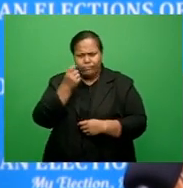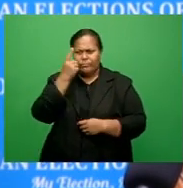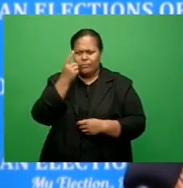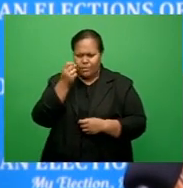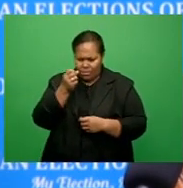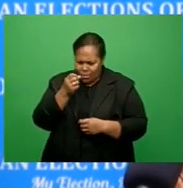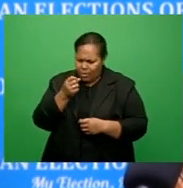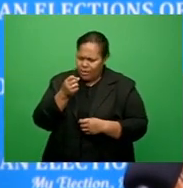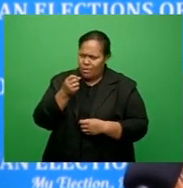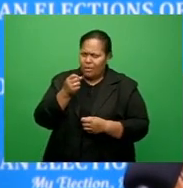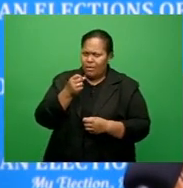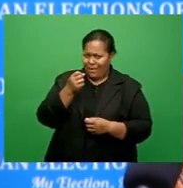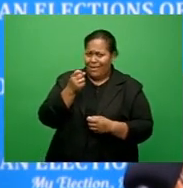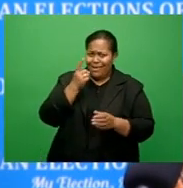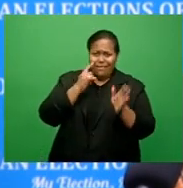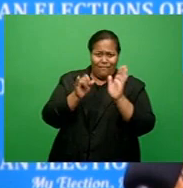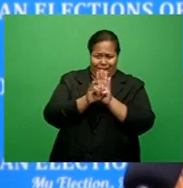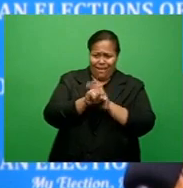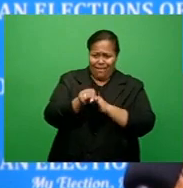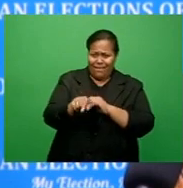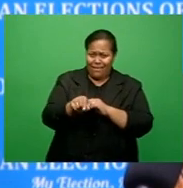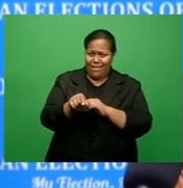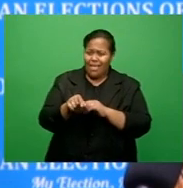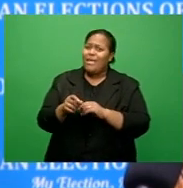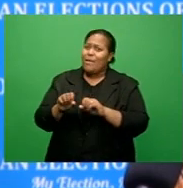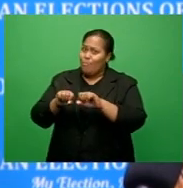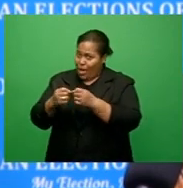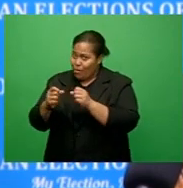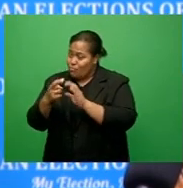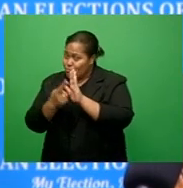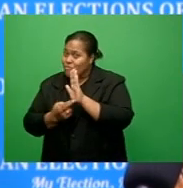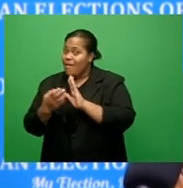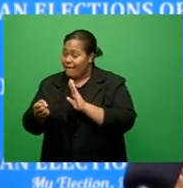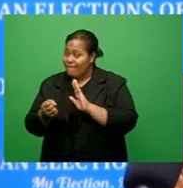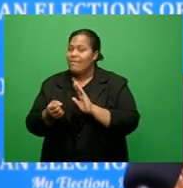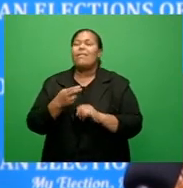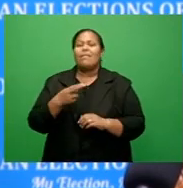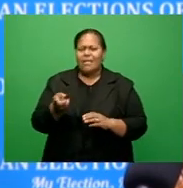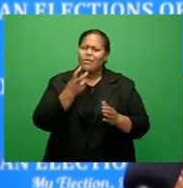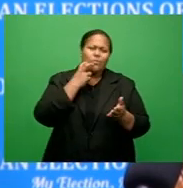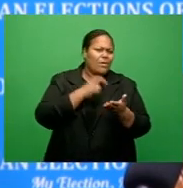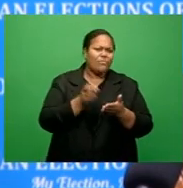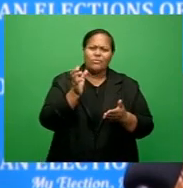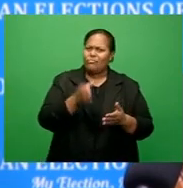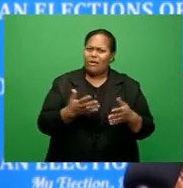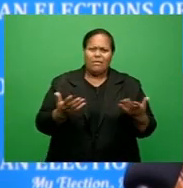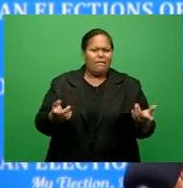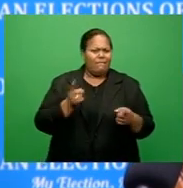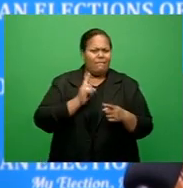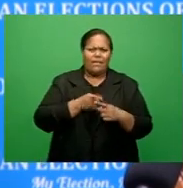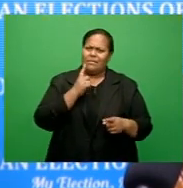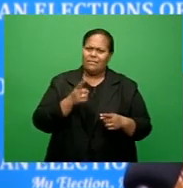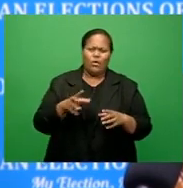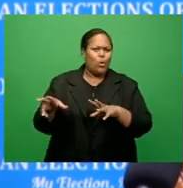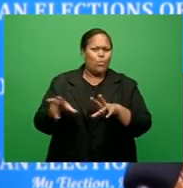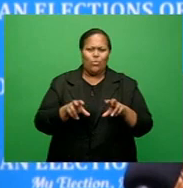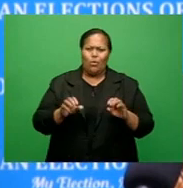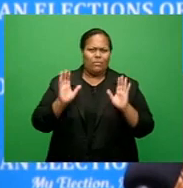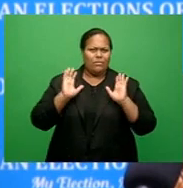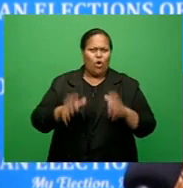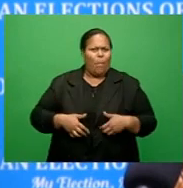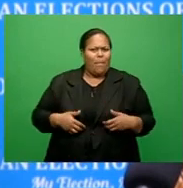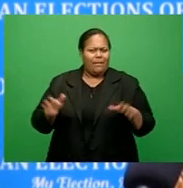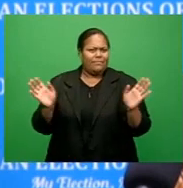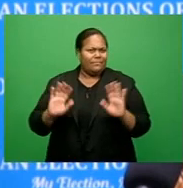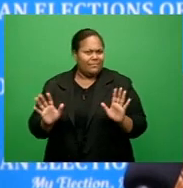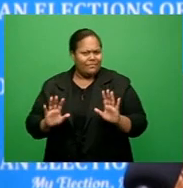committed or was not committed, the registrar has acted to quickly withdraw the complaints, and we have made